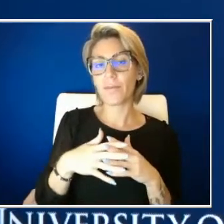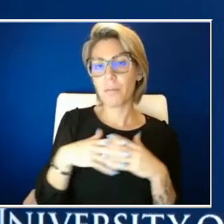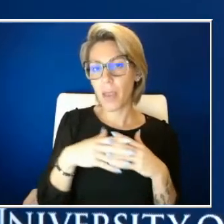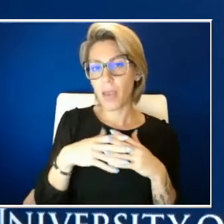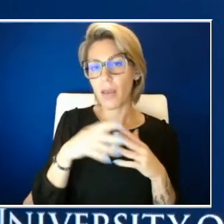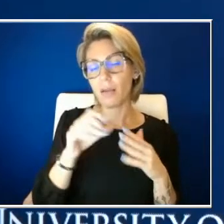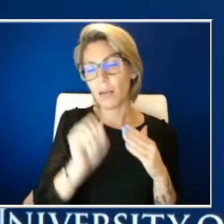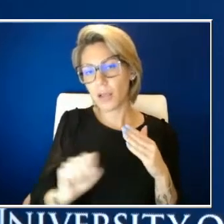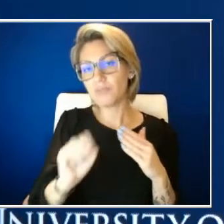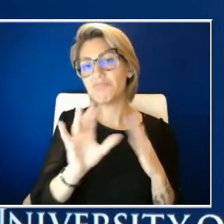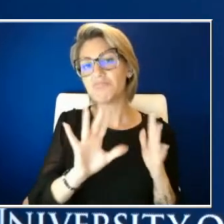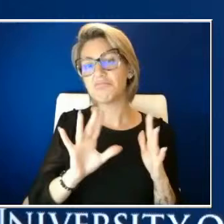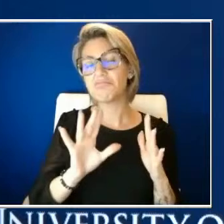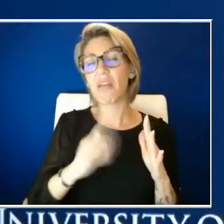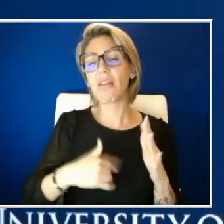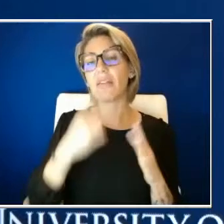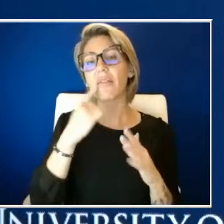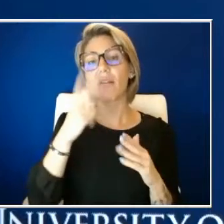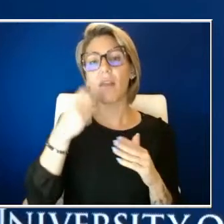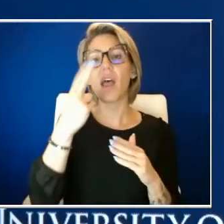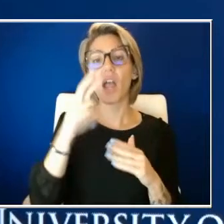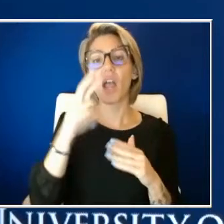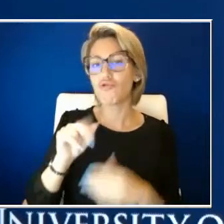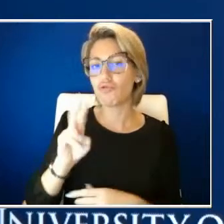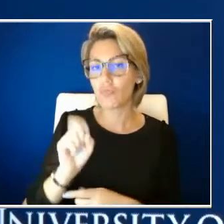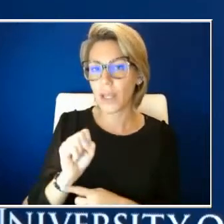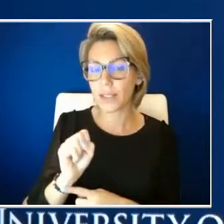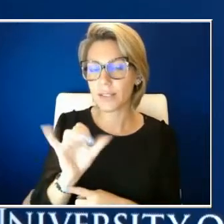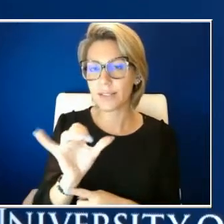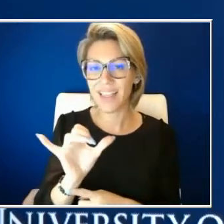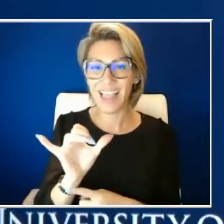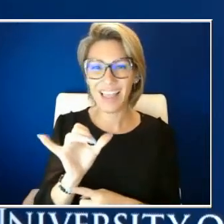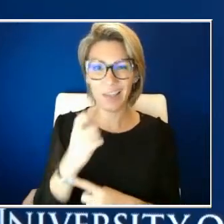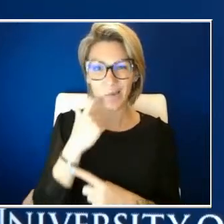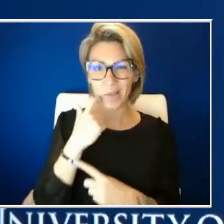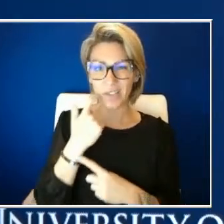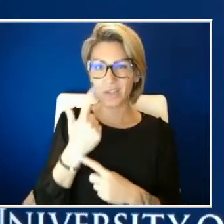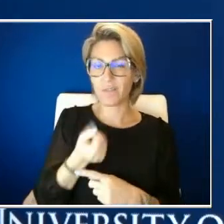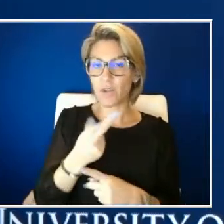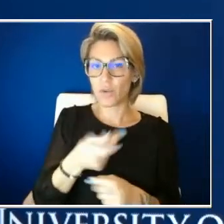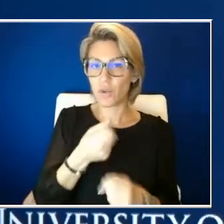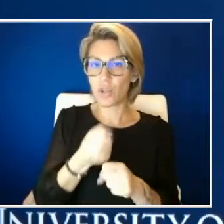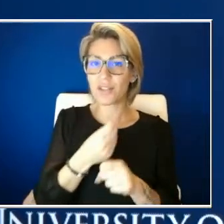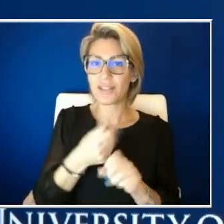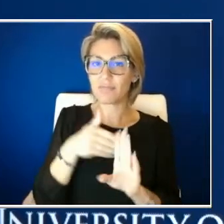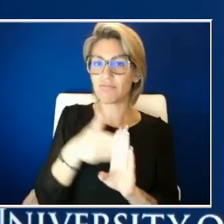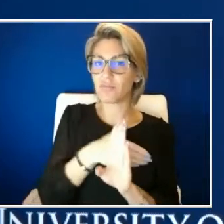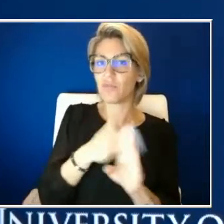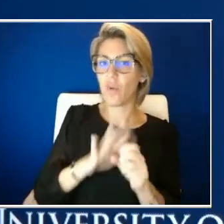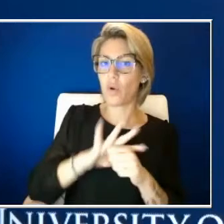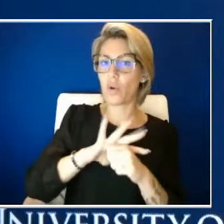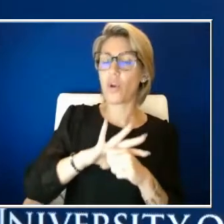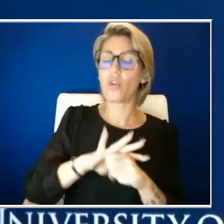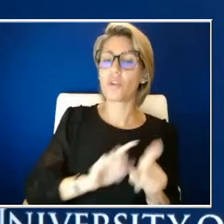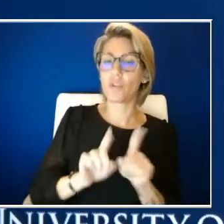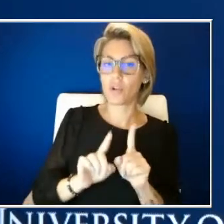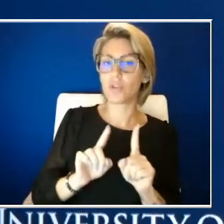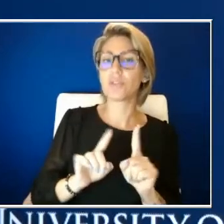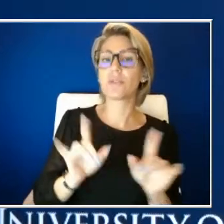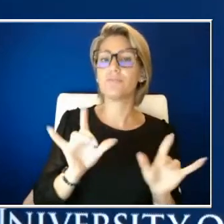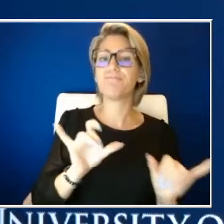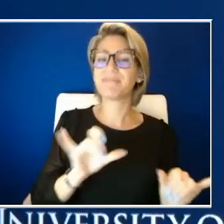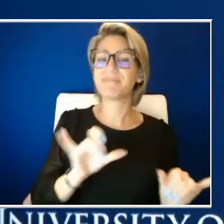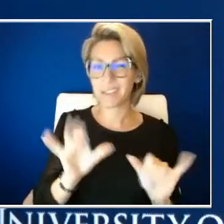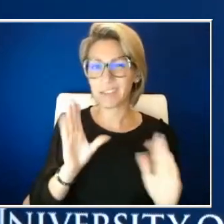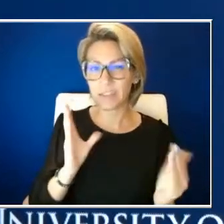will have high rates like we have the last couple years and prior to the pandemic as well. What will that level be? It's